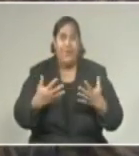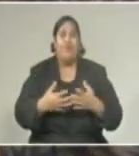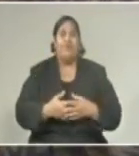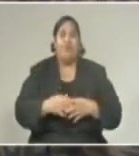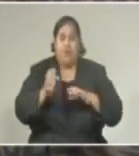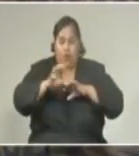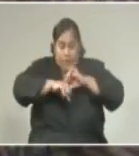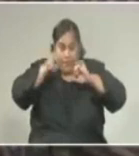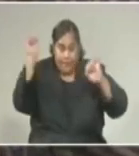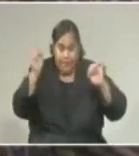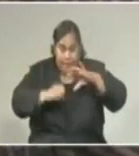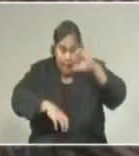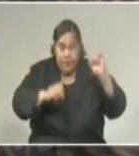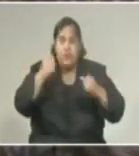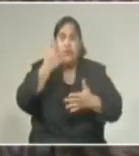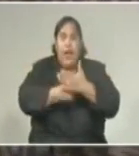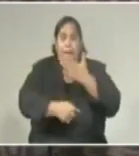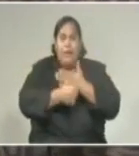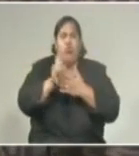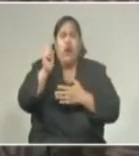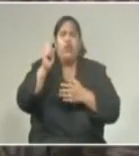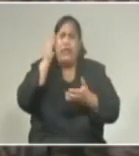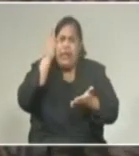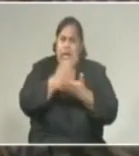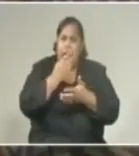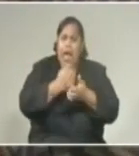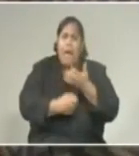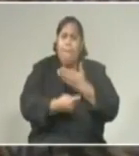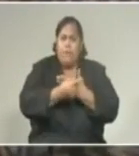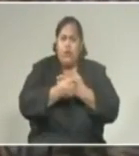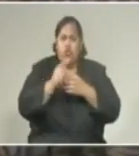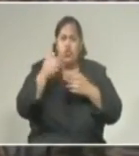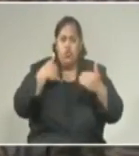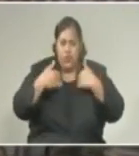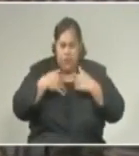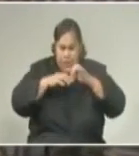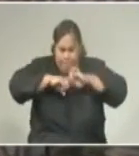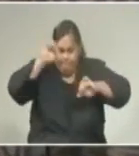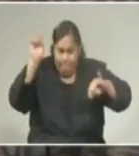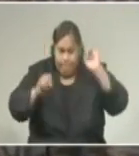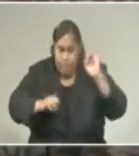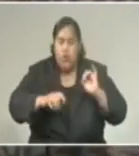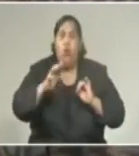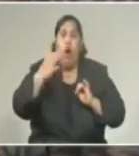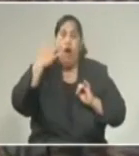those allegations and the findings of the video report.